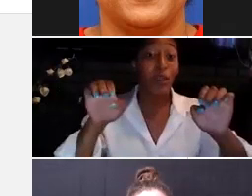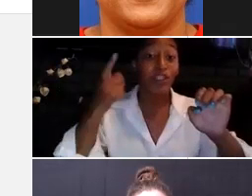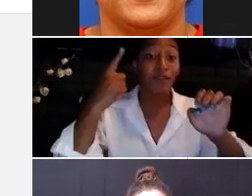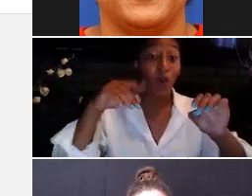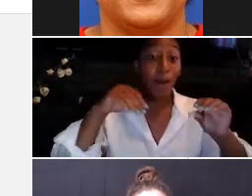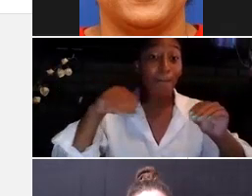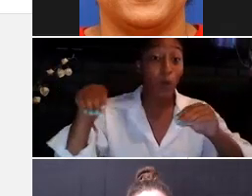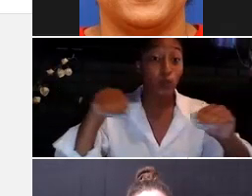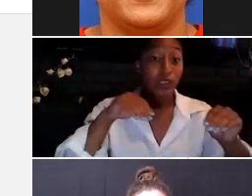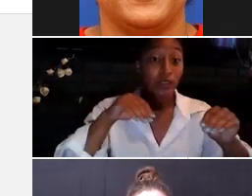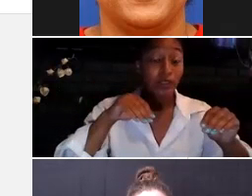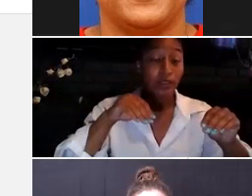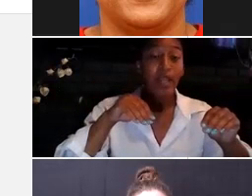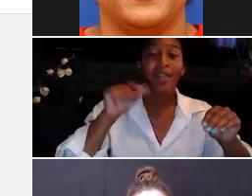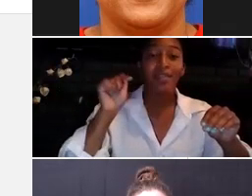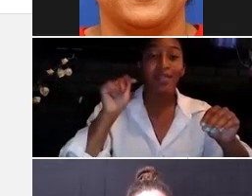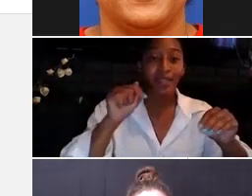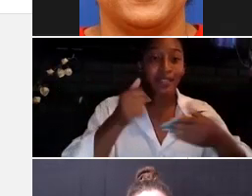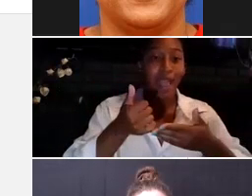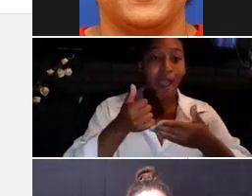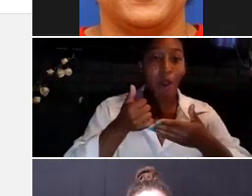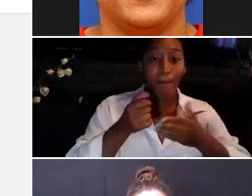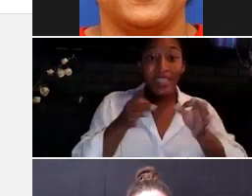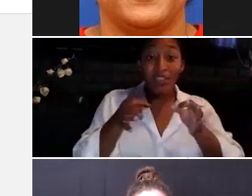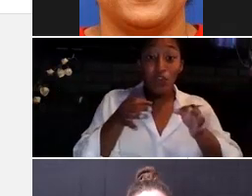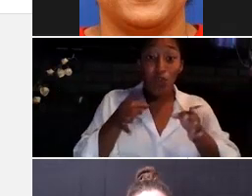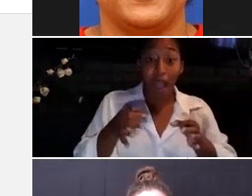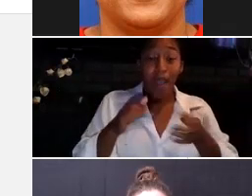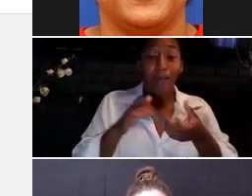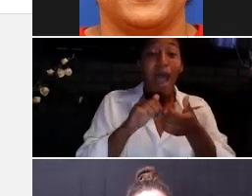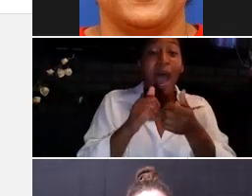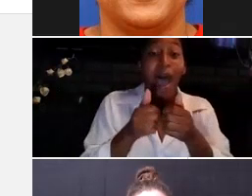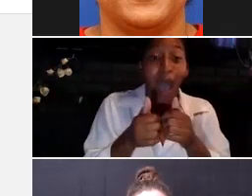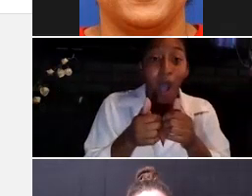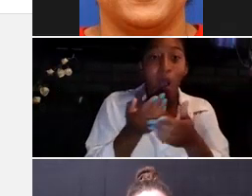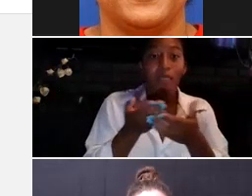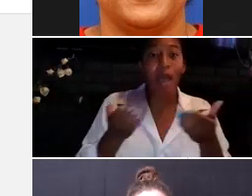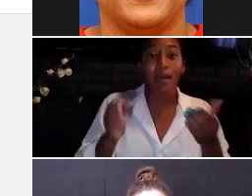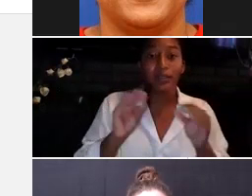object that is moving with a constant acceleration.